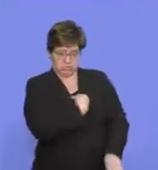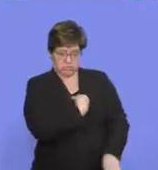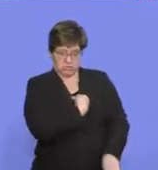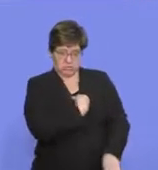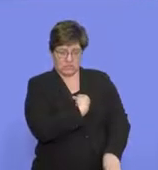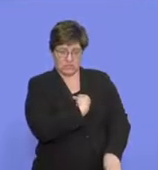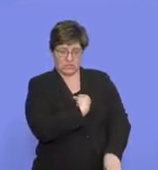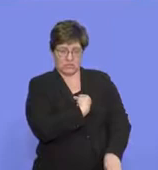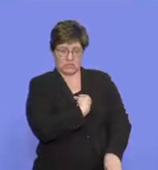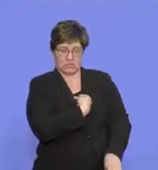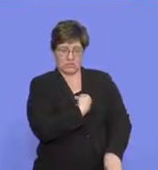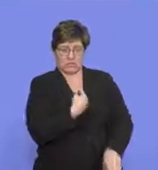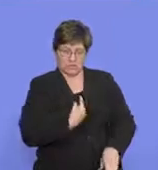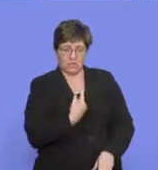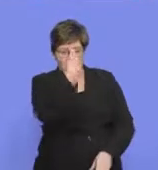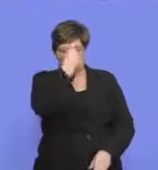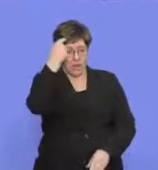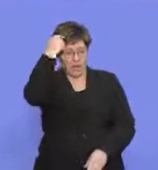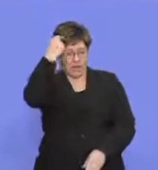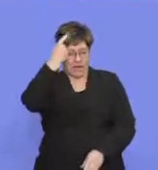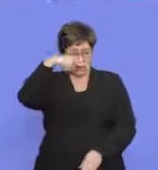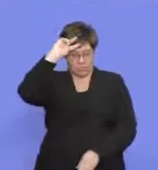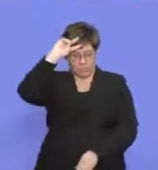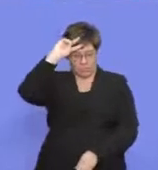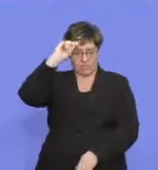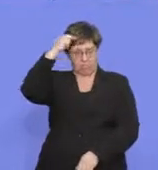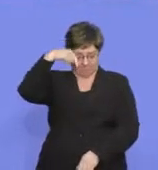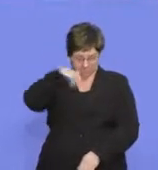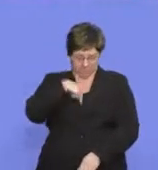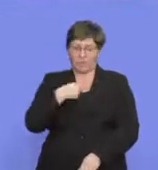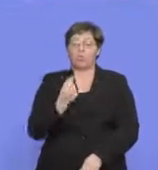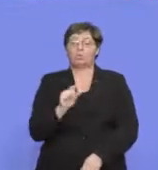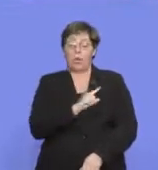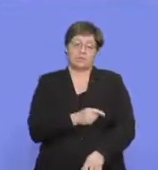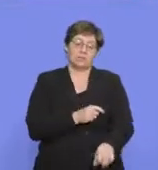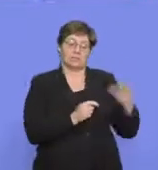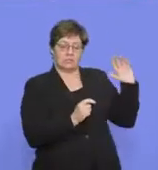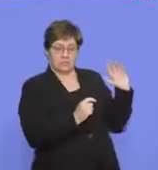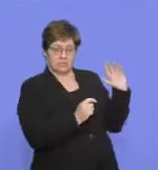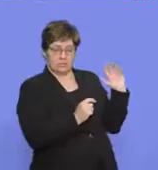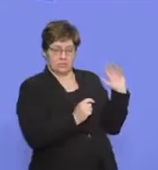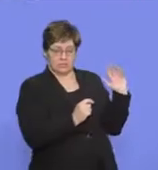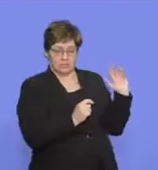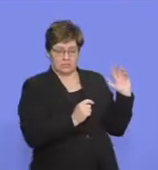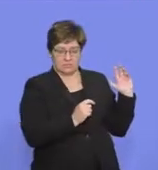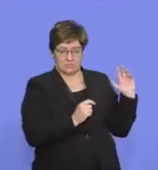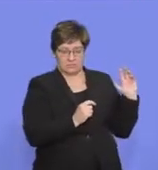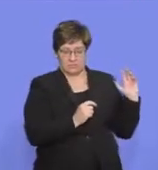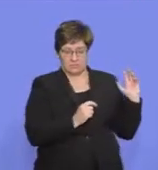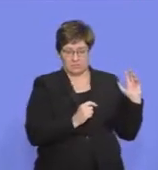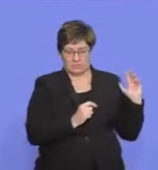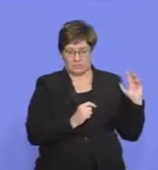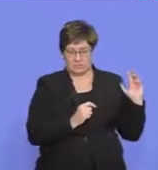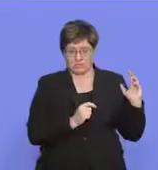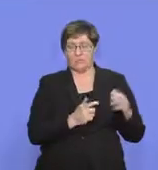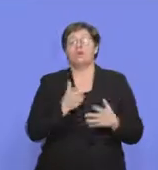nervous. The brain will interpret and send via the motor system back to your muscles to react. Right,